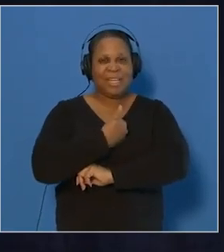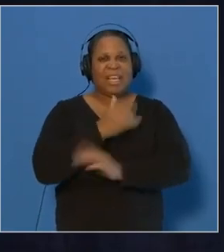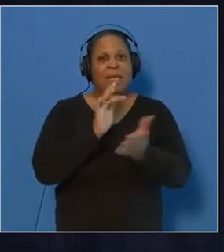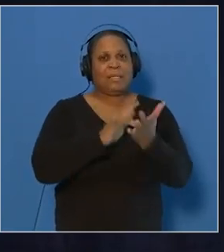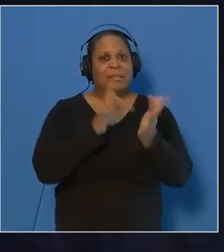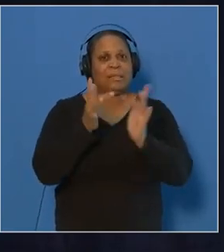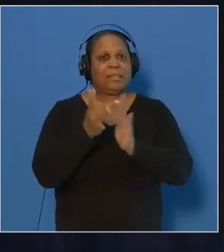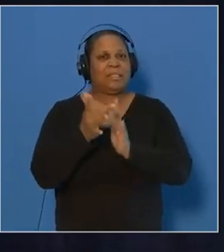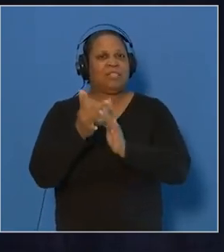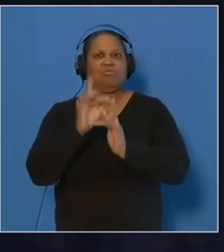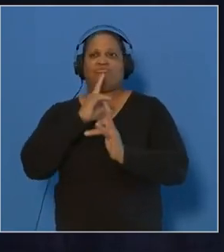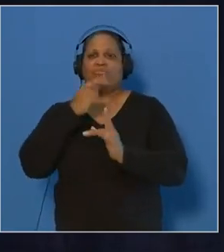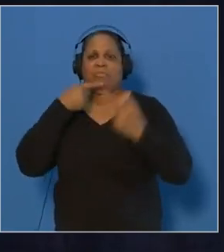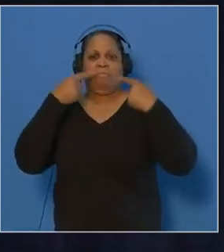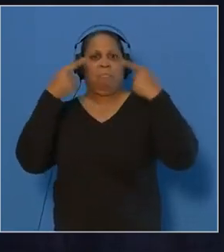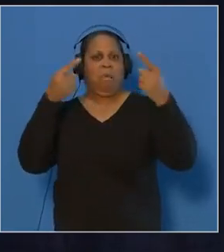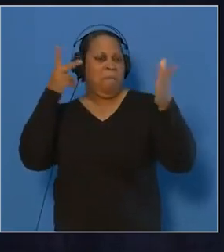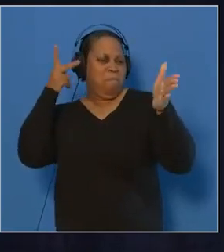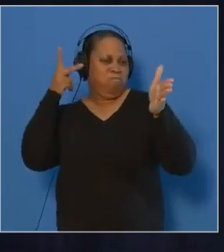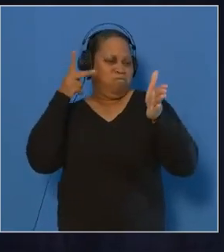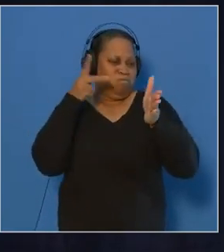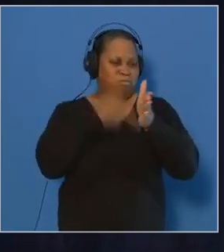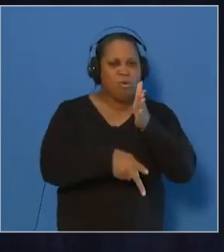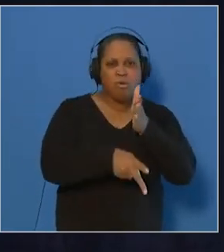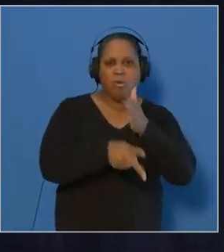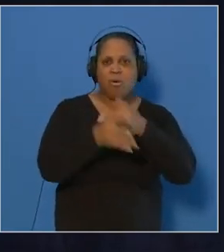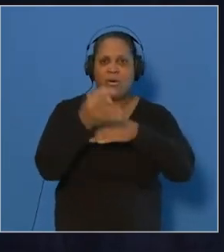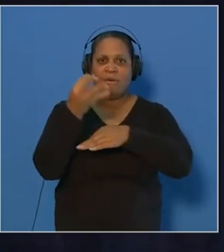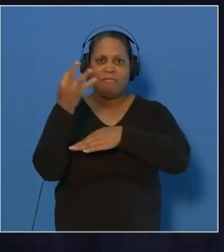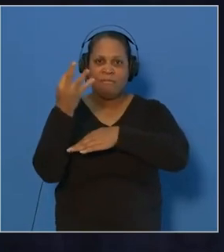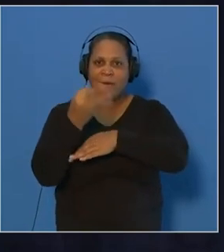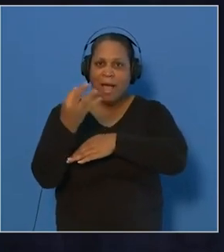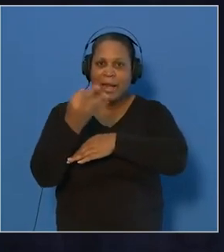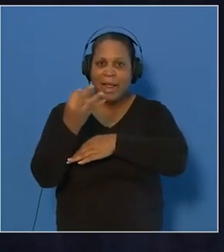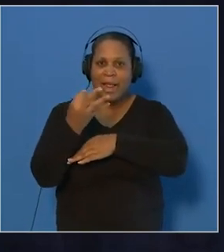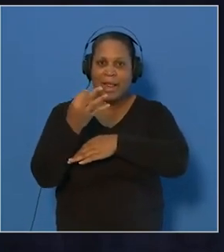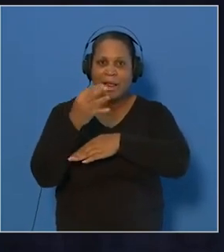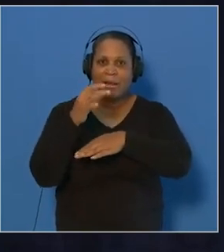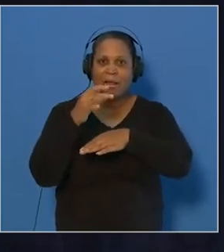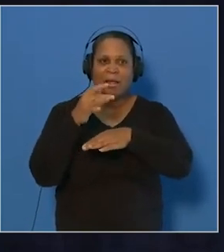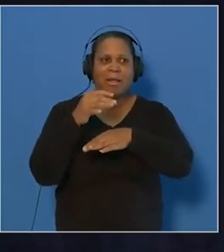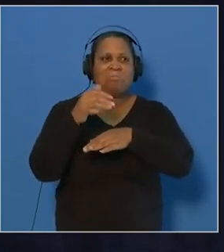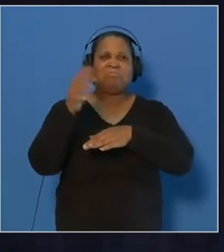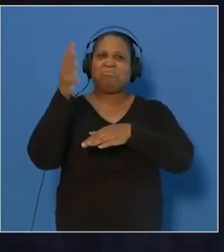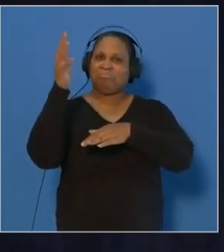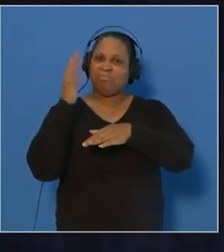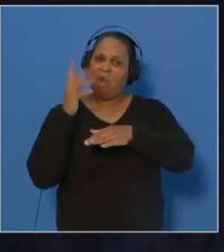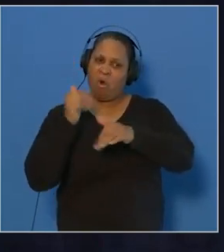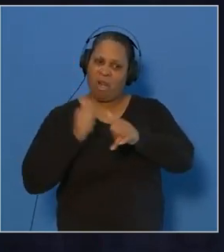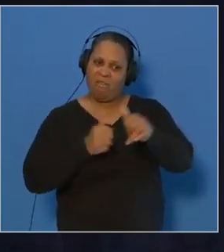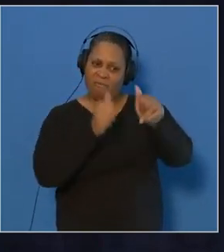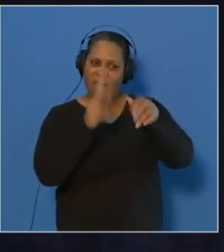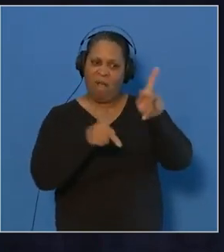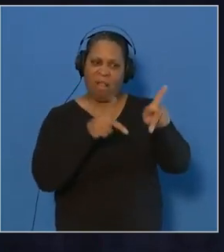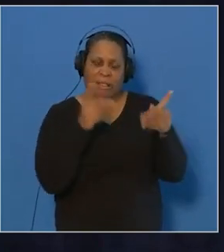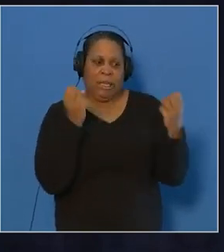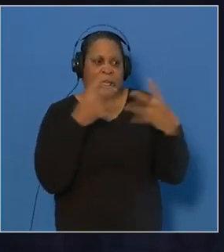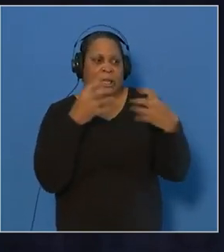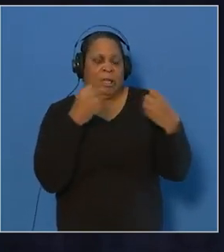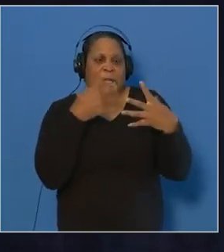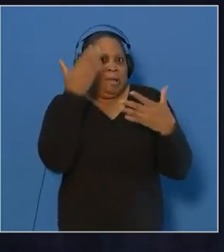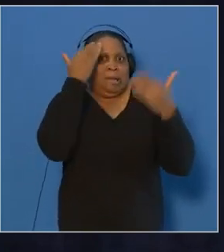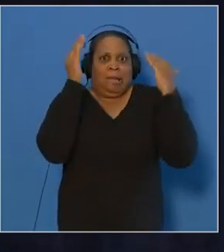Jesus was brutally and publicly killed on a Friday, and early Christians must have been terrified for their